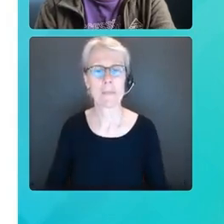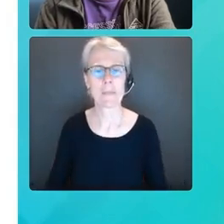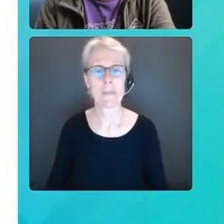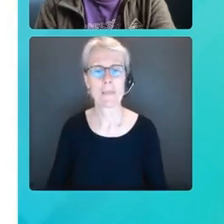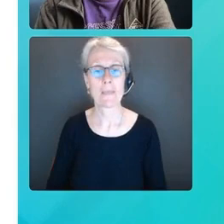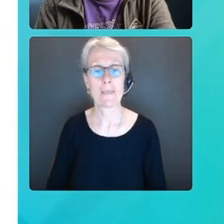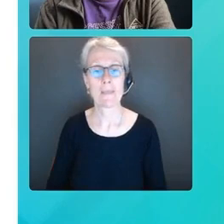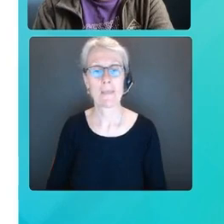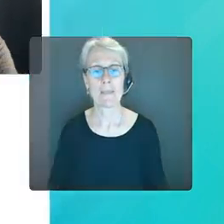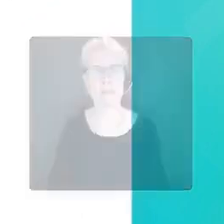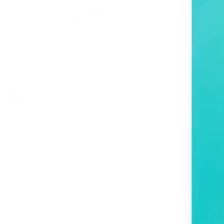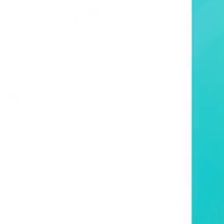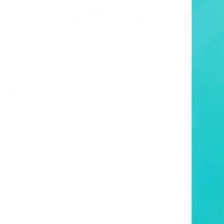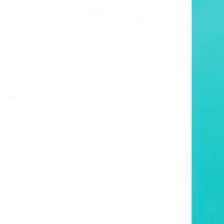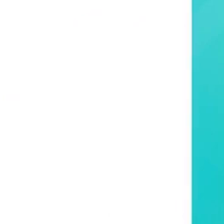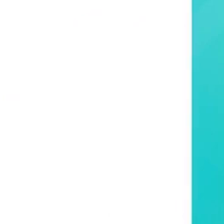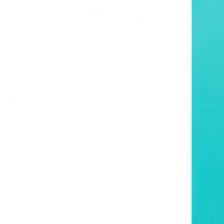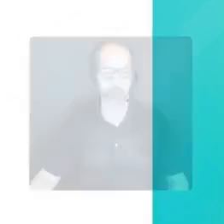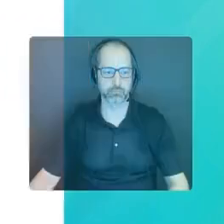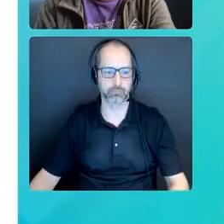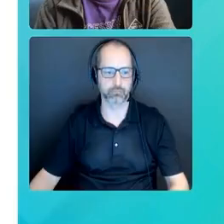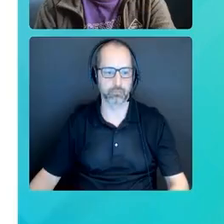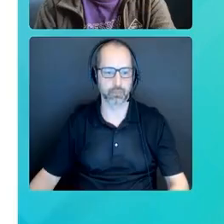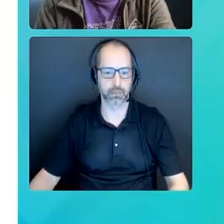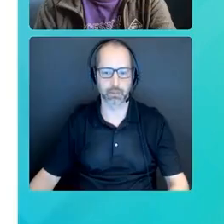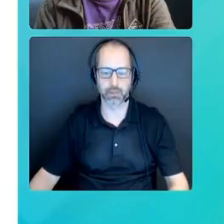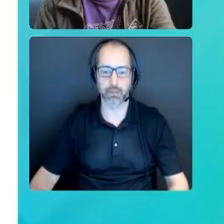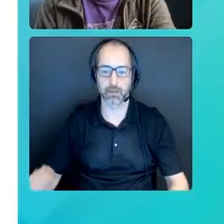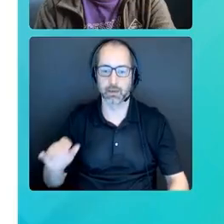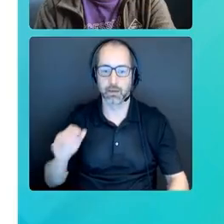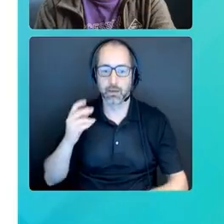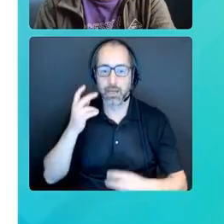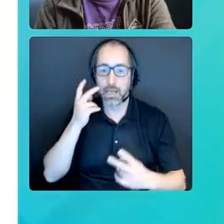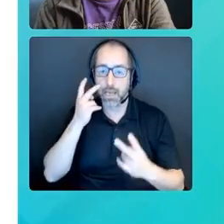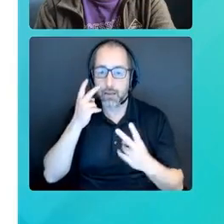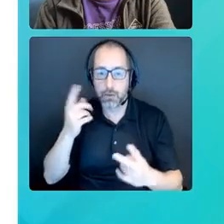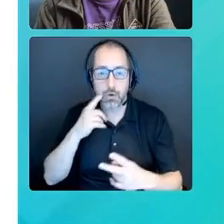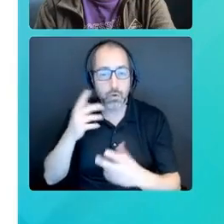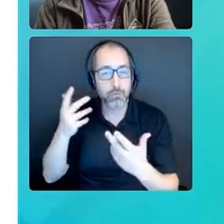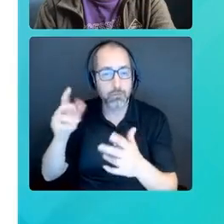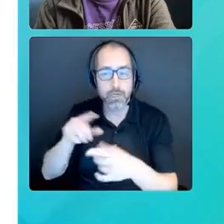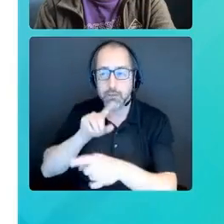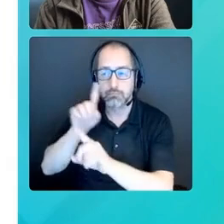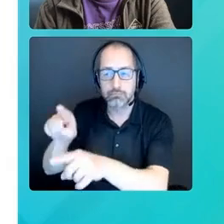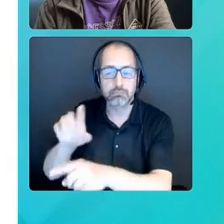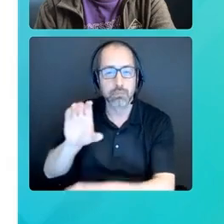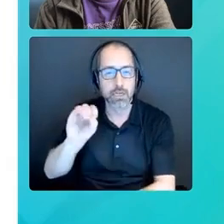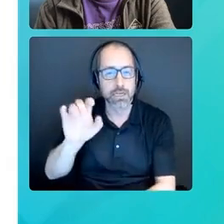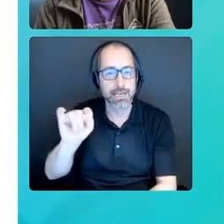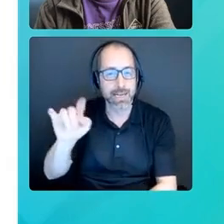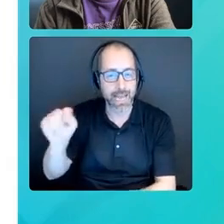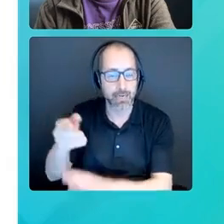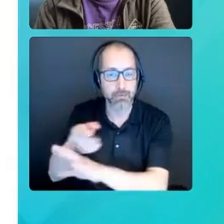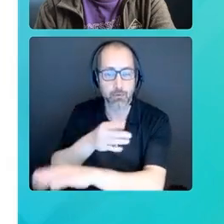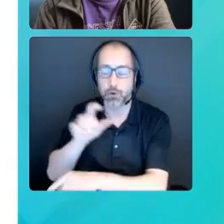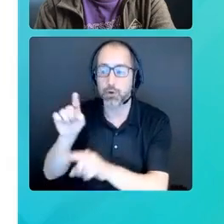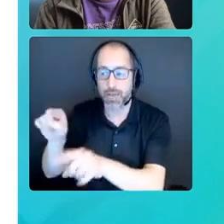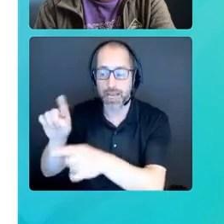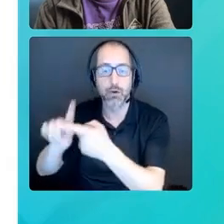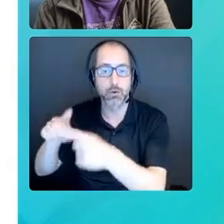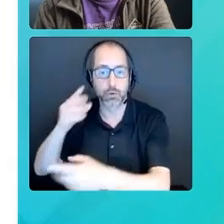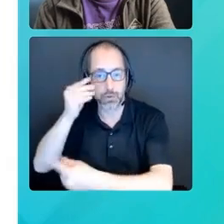come to the Innovation Pavilion for those of you who have been to Connect in the past, even though we may not have a dedicated booth or table